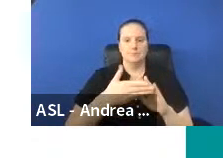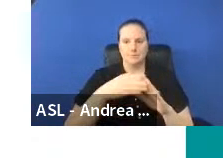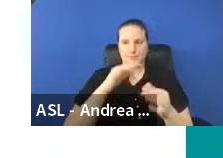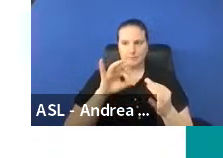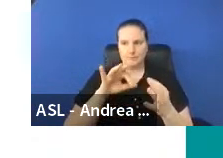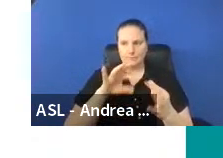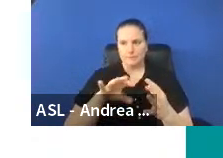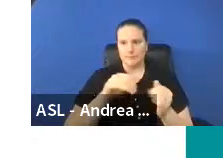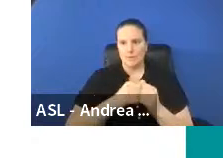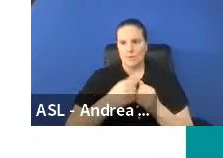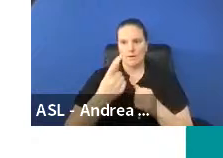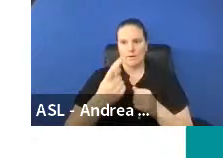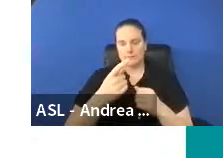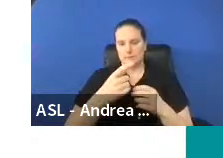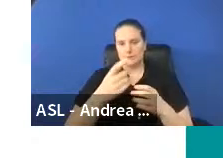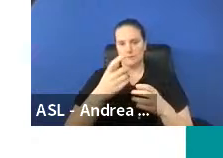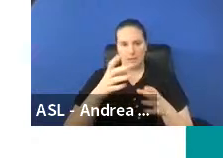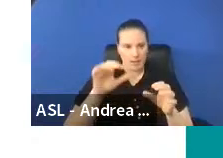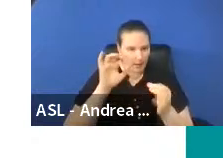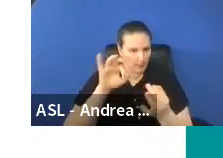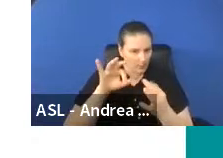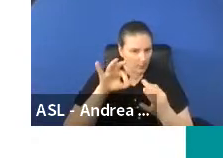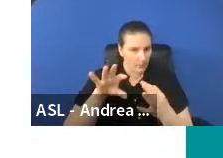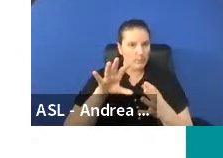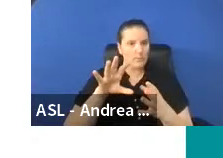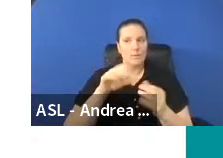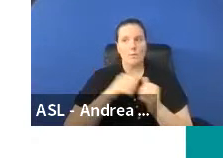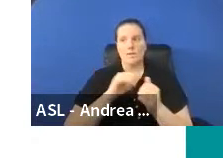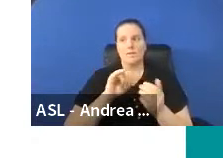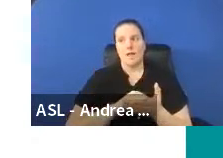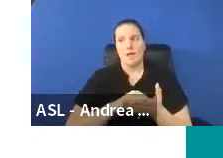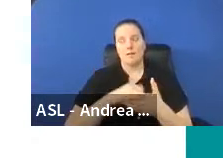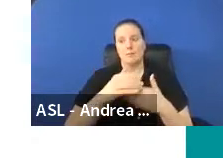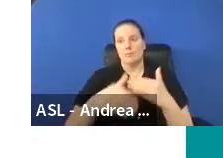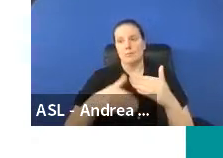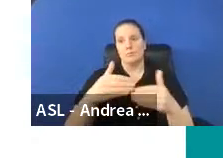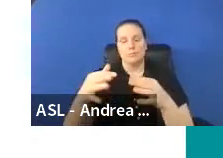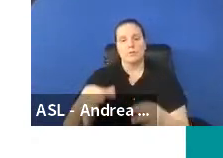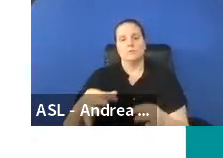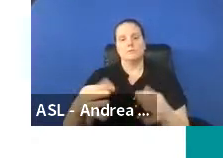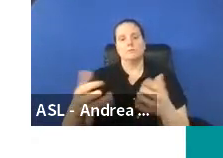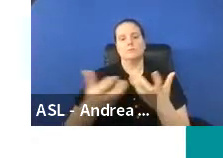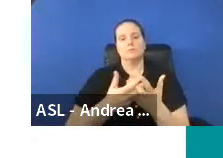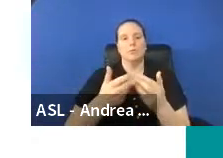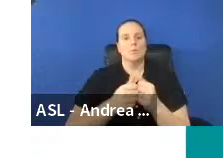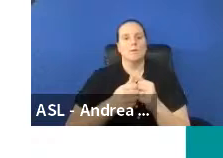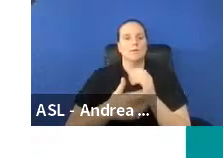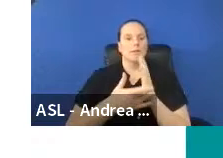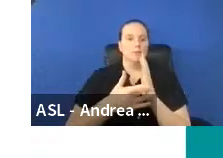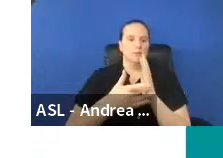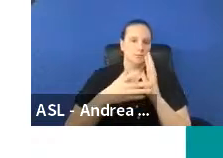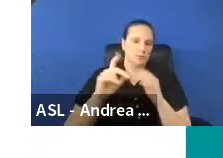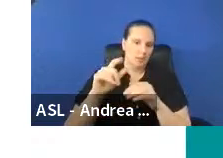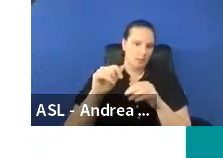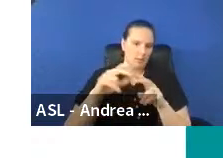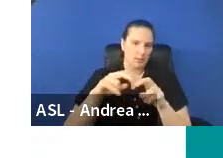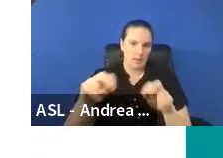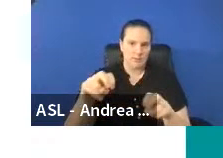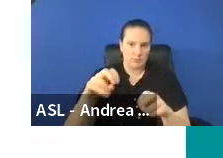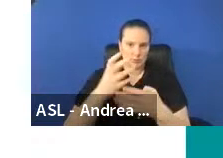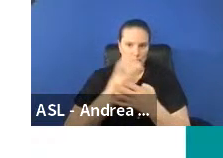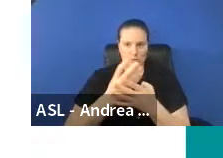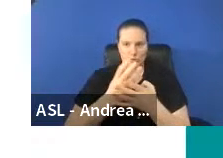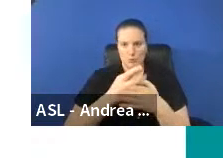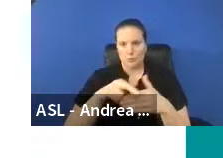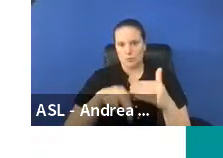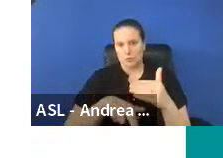important inputs into this decision-making process and will be considered alongside detailed technical data analysis, screening results,